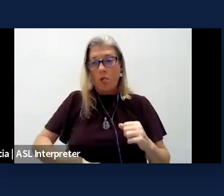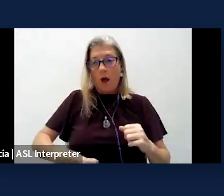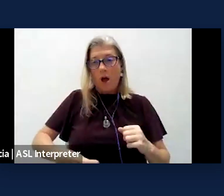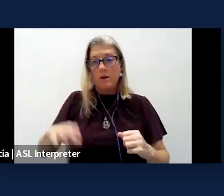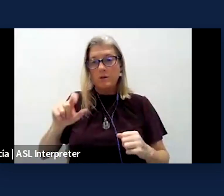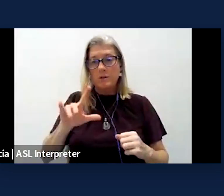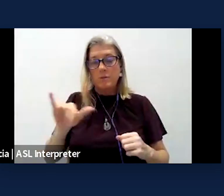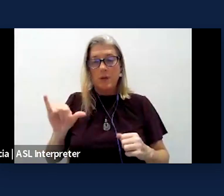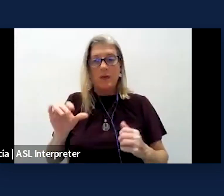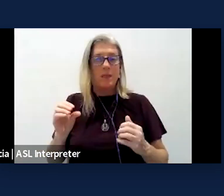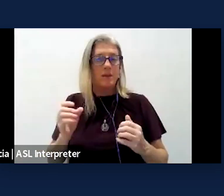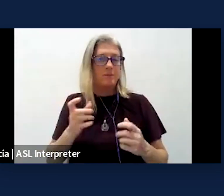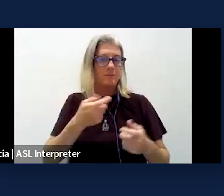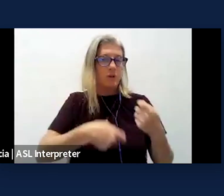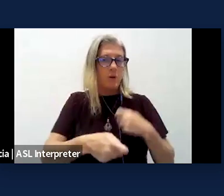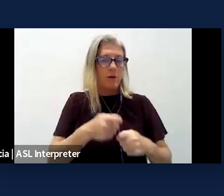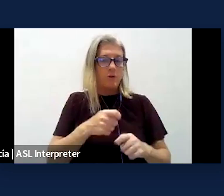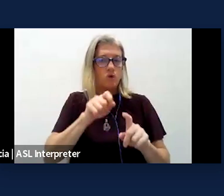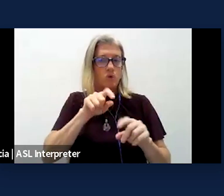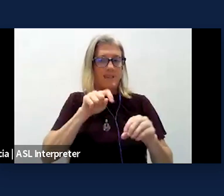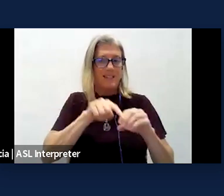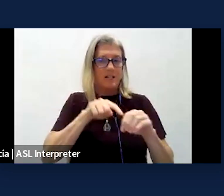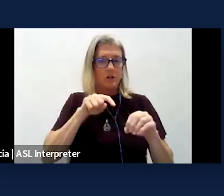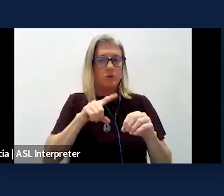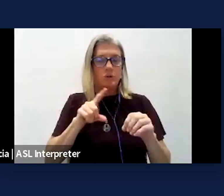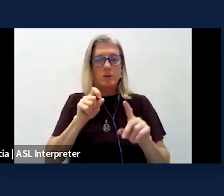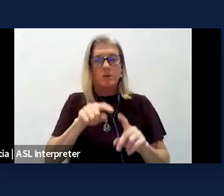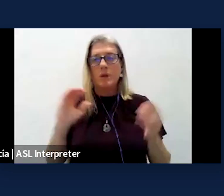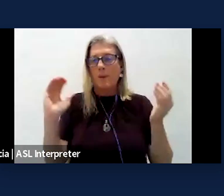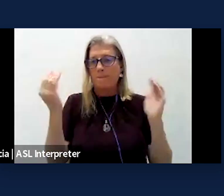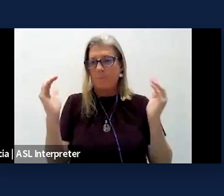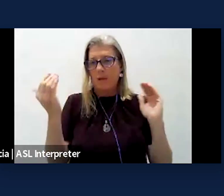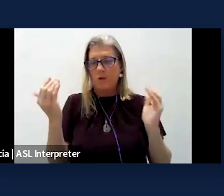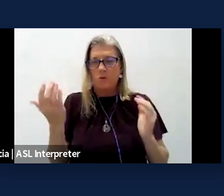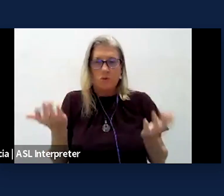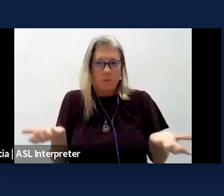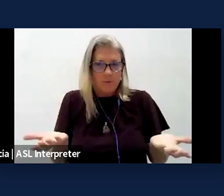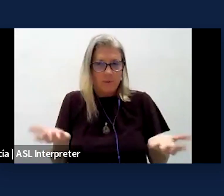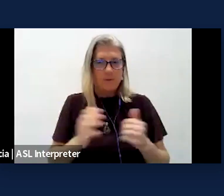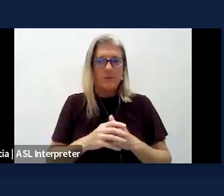digital stimulation compared to yeah.